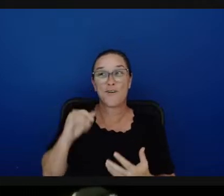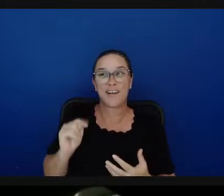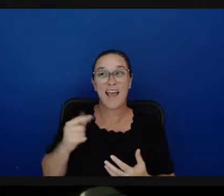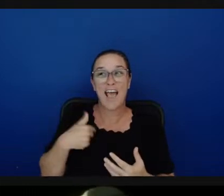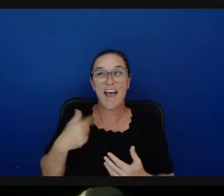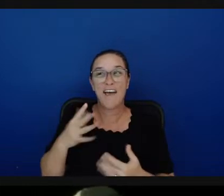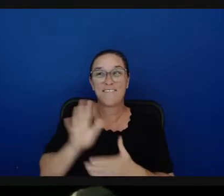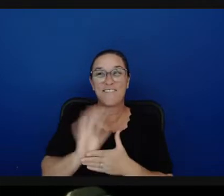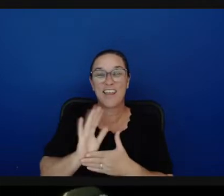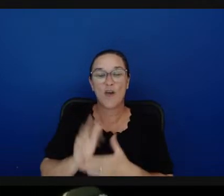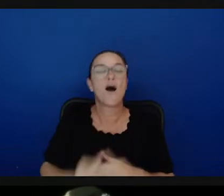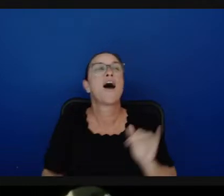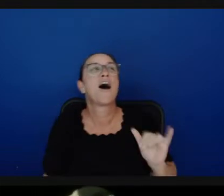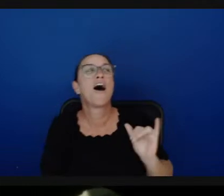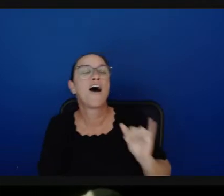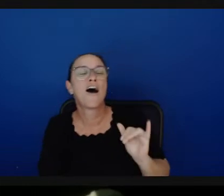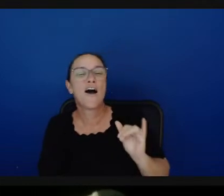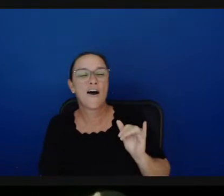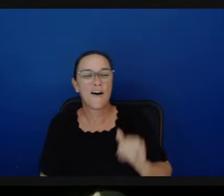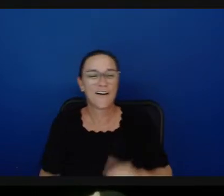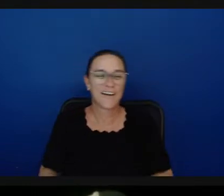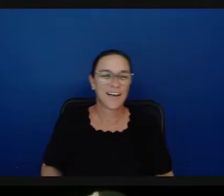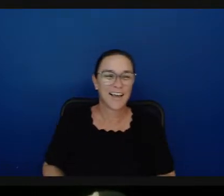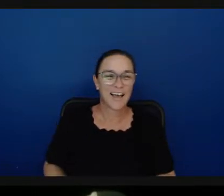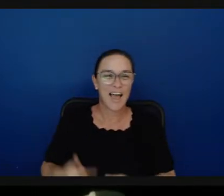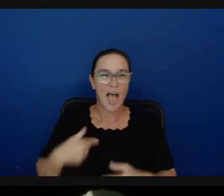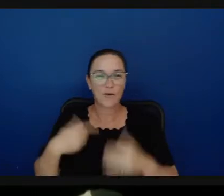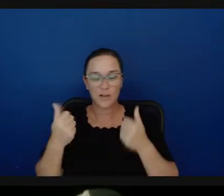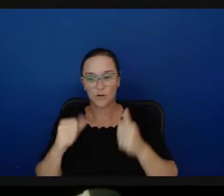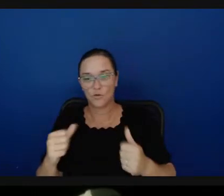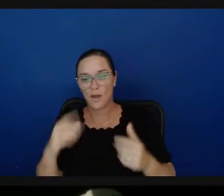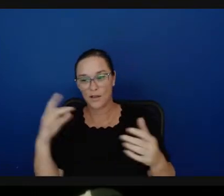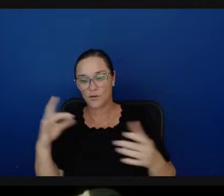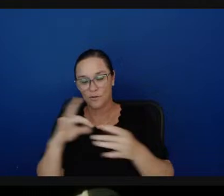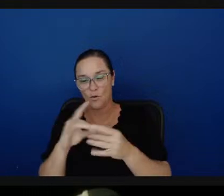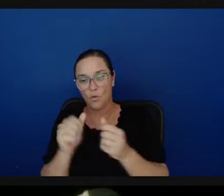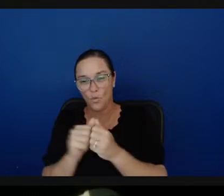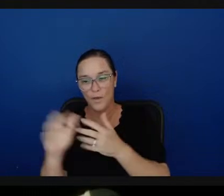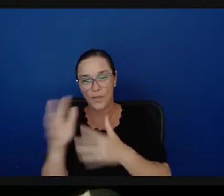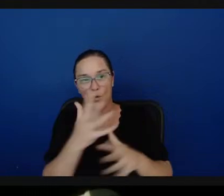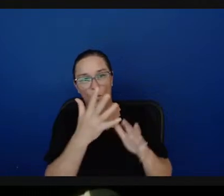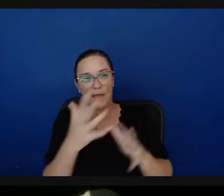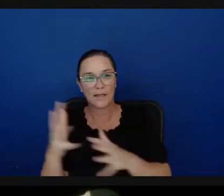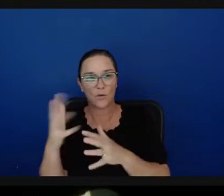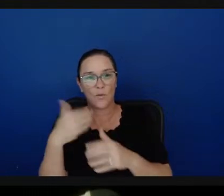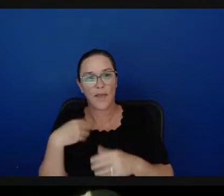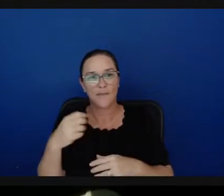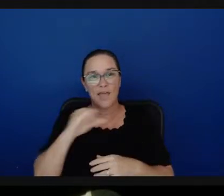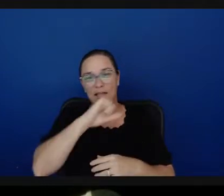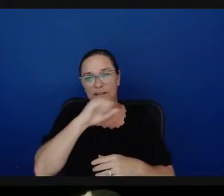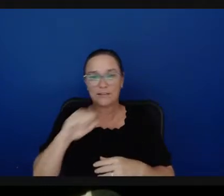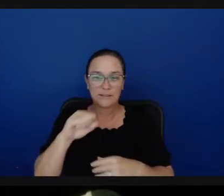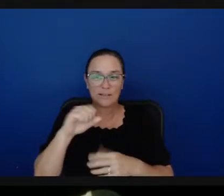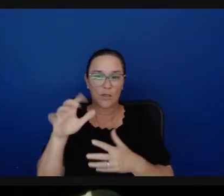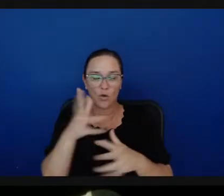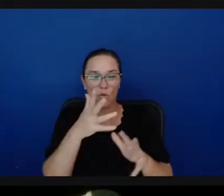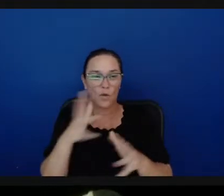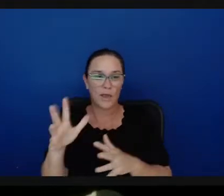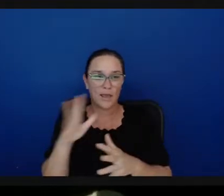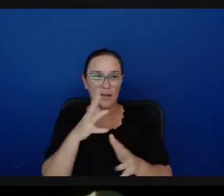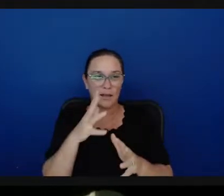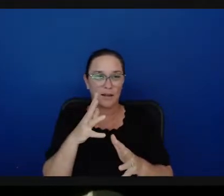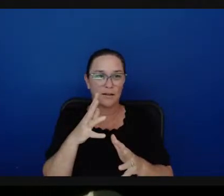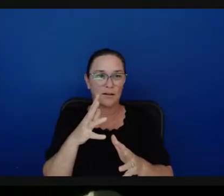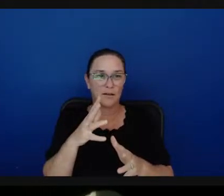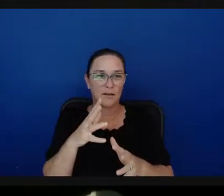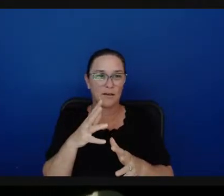actually. I was just gonna try and tie that to the wind direction, right? These southern winds that is pushing the things to the